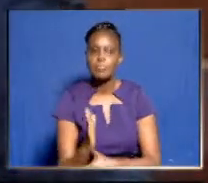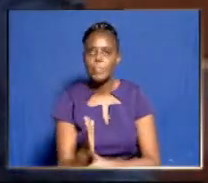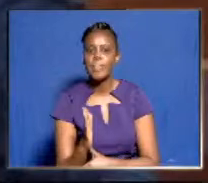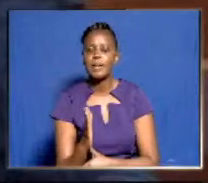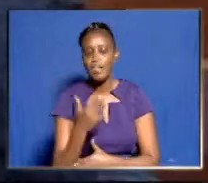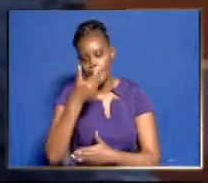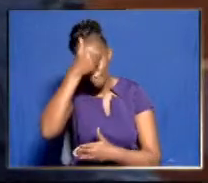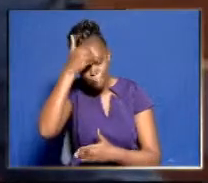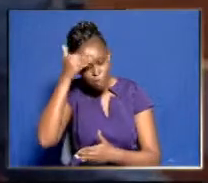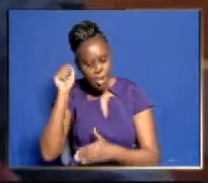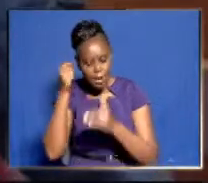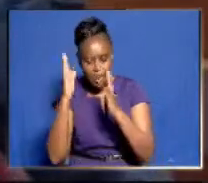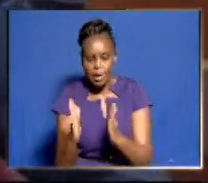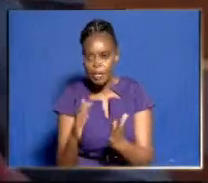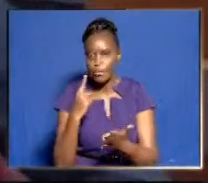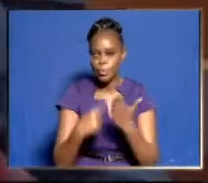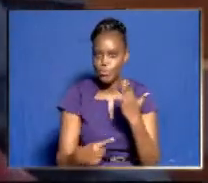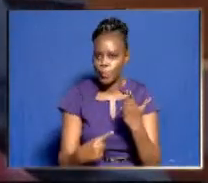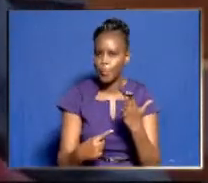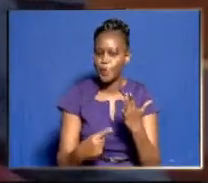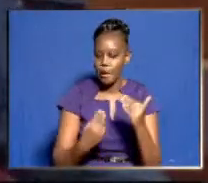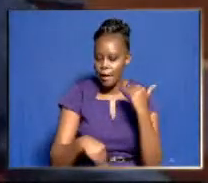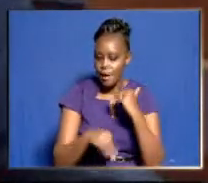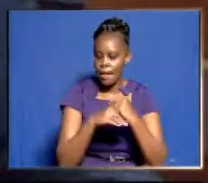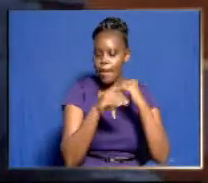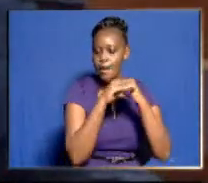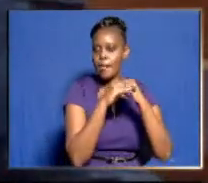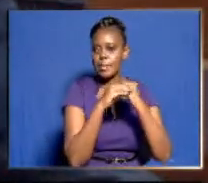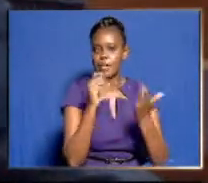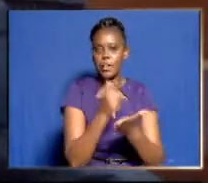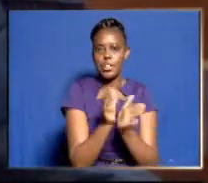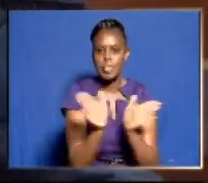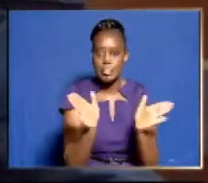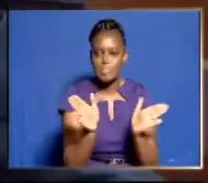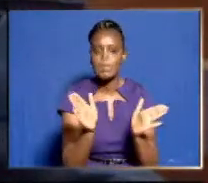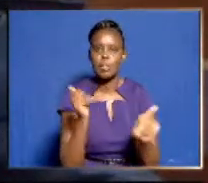are forgetting as Kenyans is, in addition to the Auditor General auditing